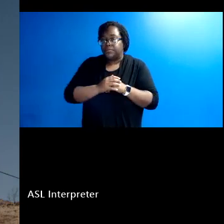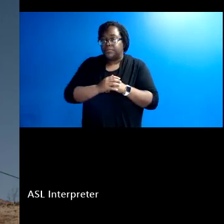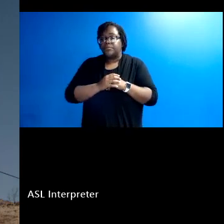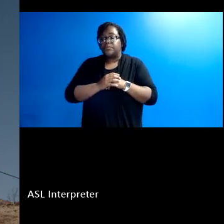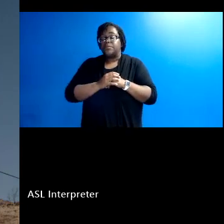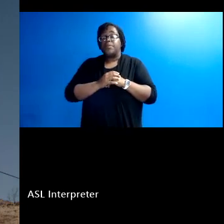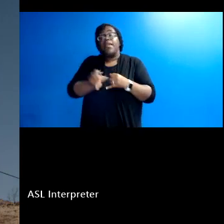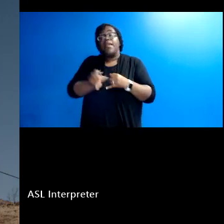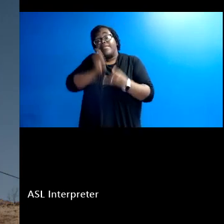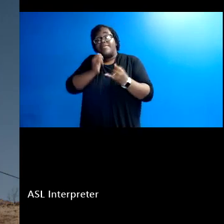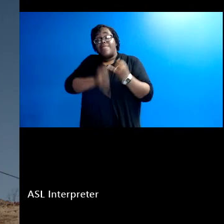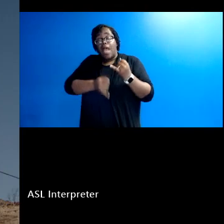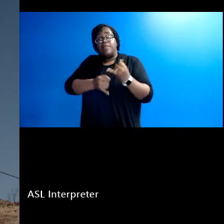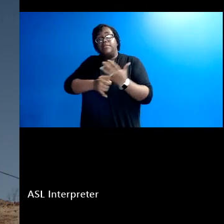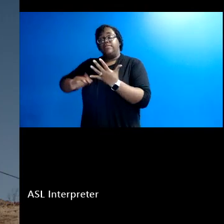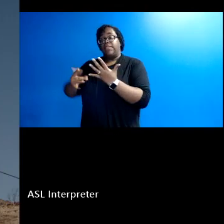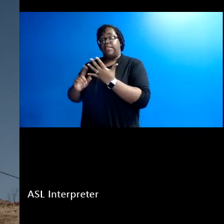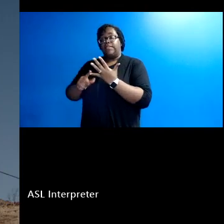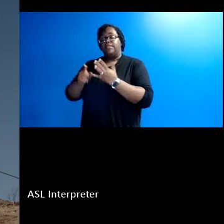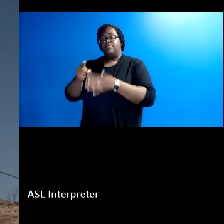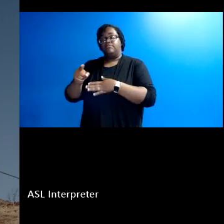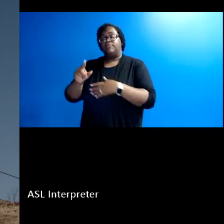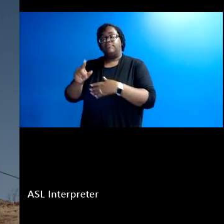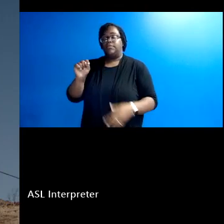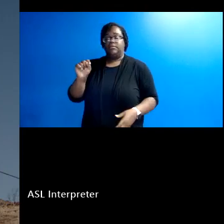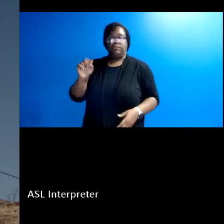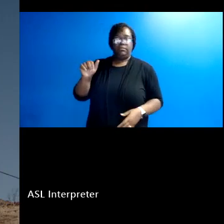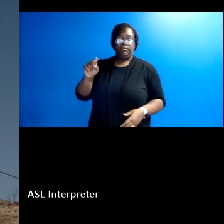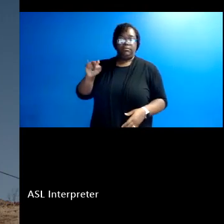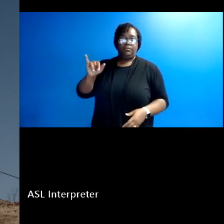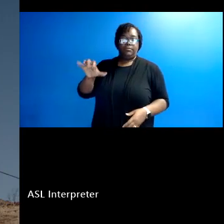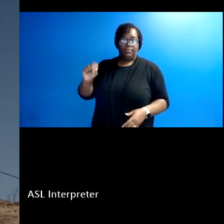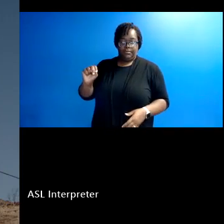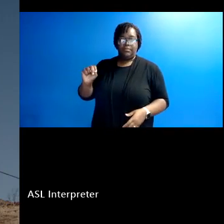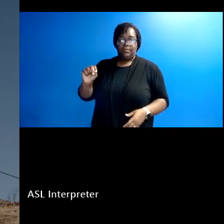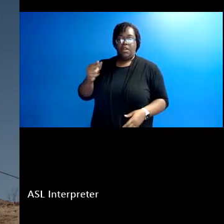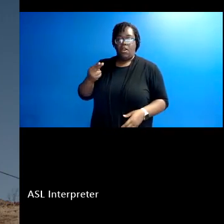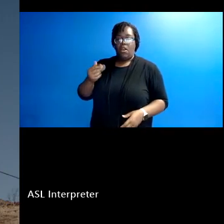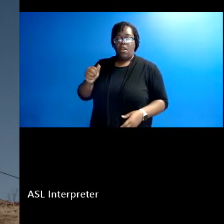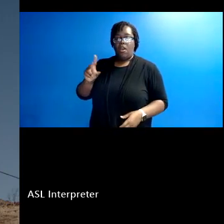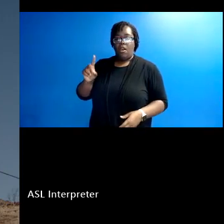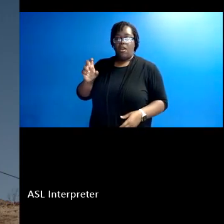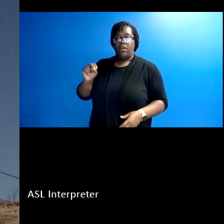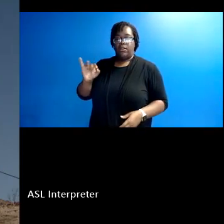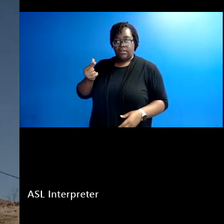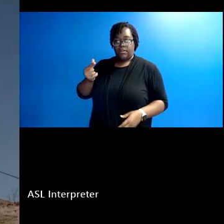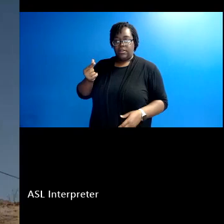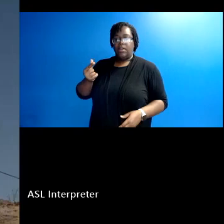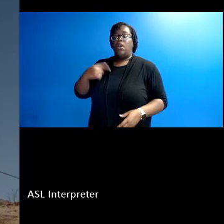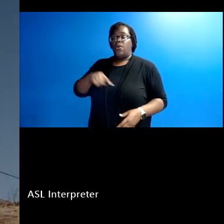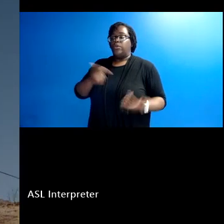Last, and definitely not least, is transmission hardening. We're currently deploying strategies to harden our transmission